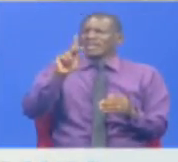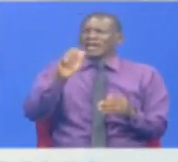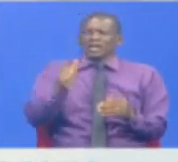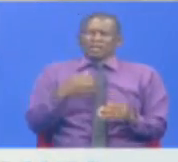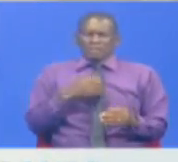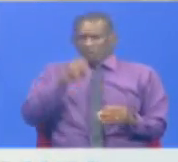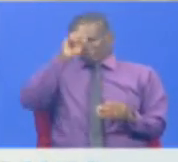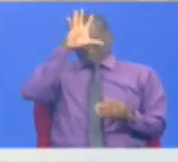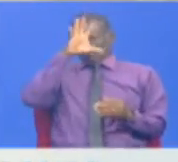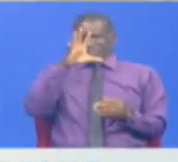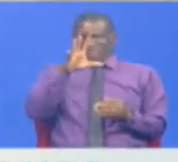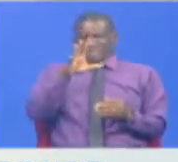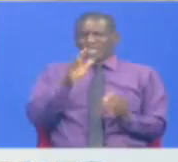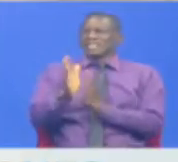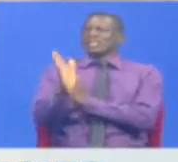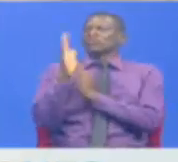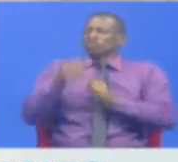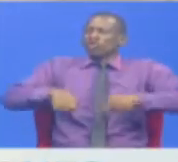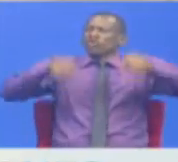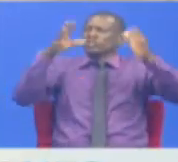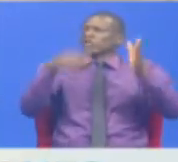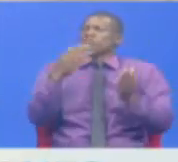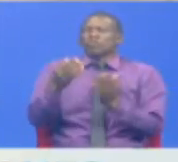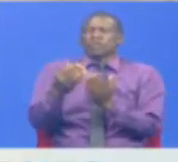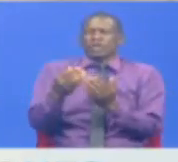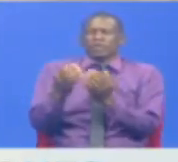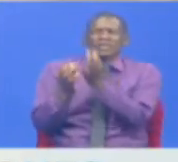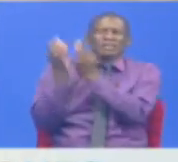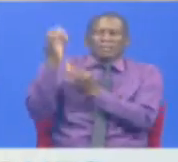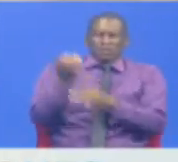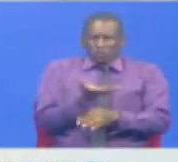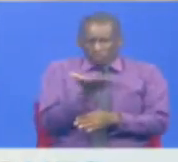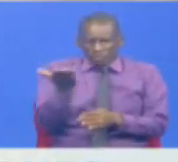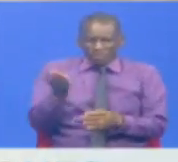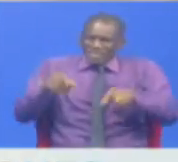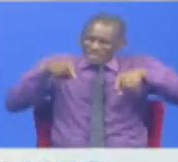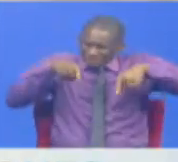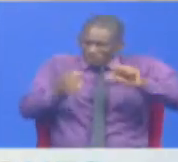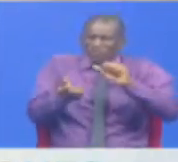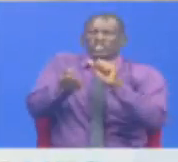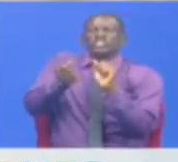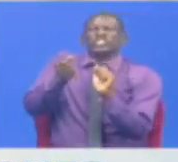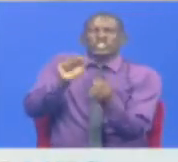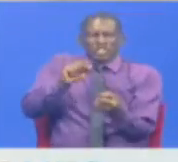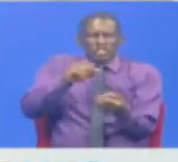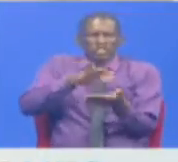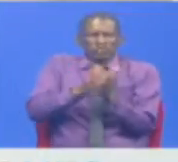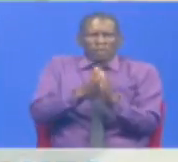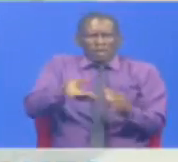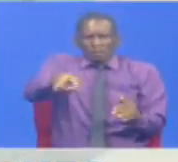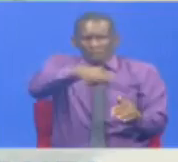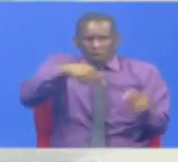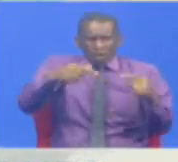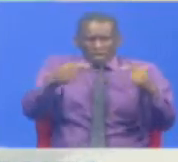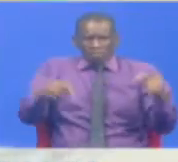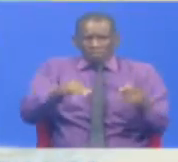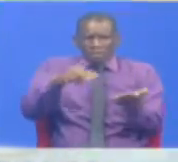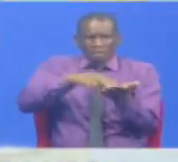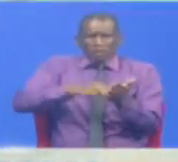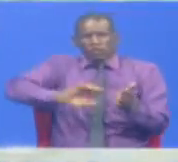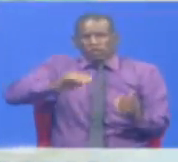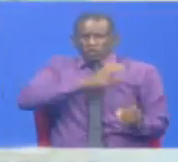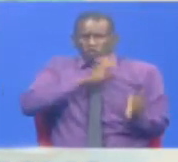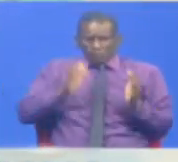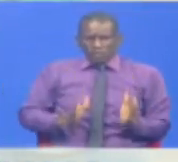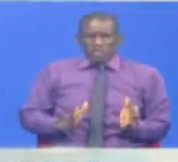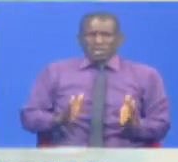wale watu likuwa tunategemea ndiyo wamegeuka kuwa adui yetu. Migori County Commissioner Boaz